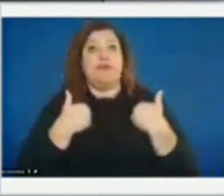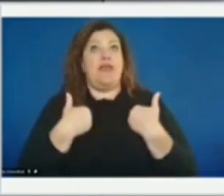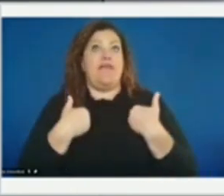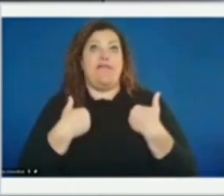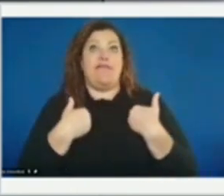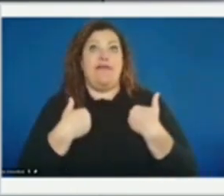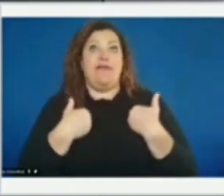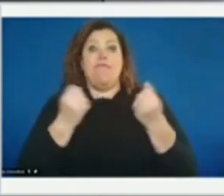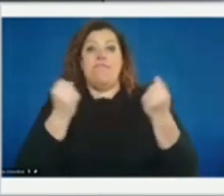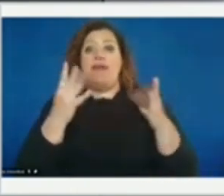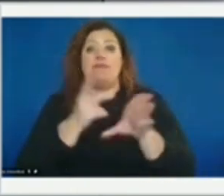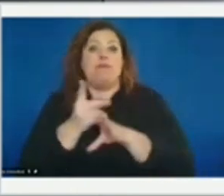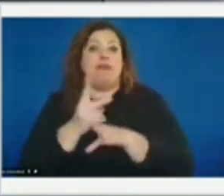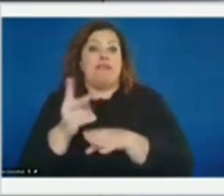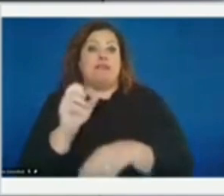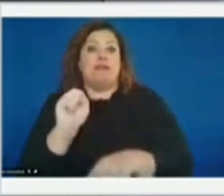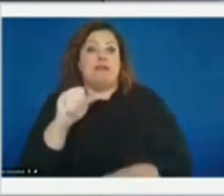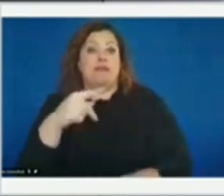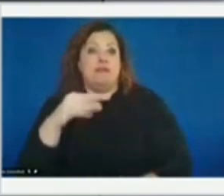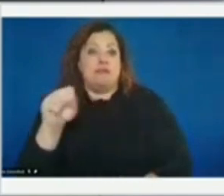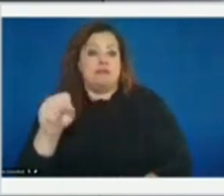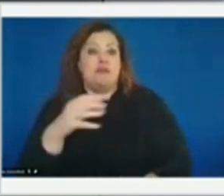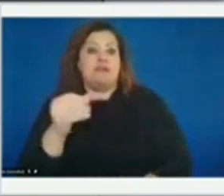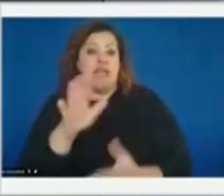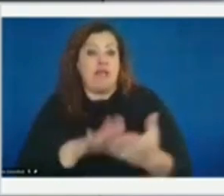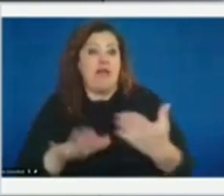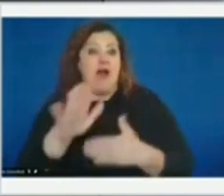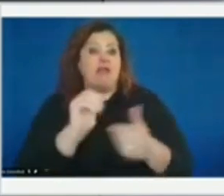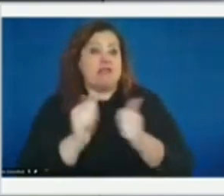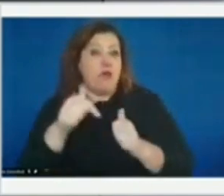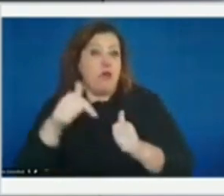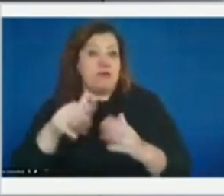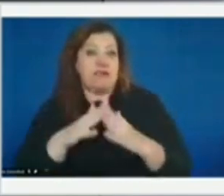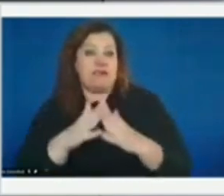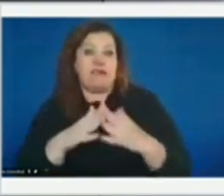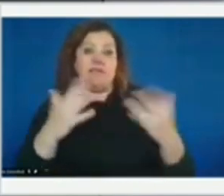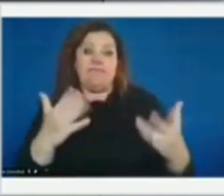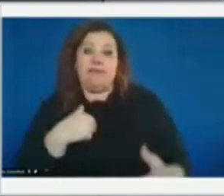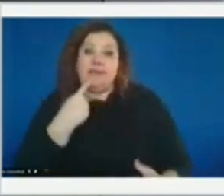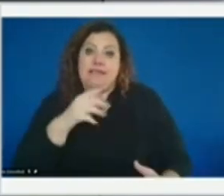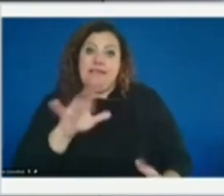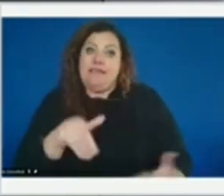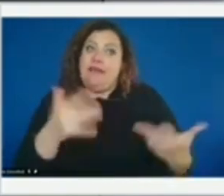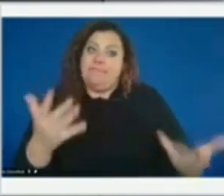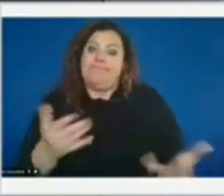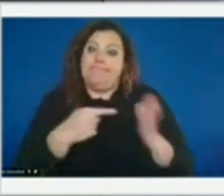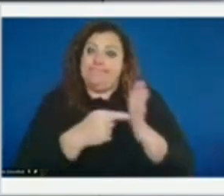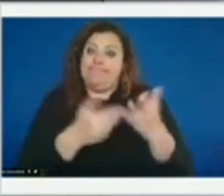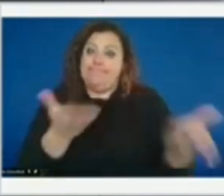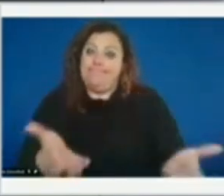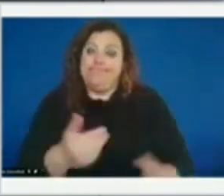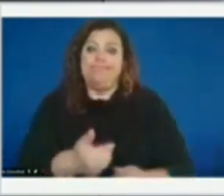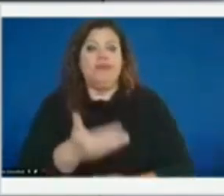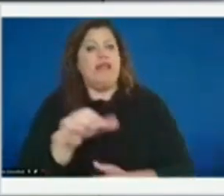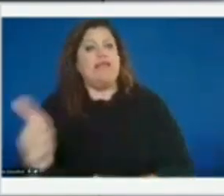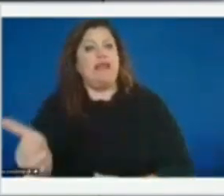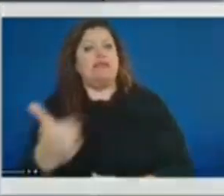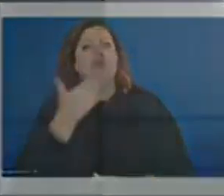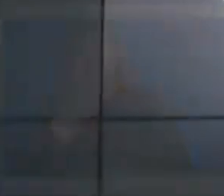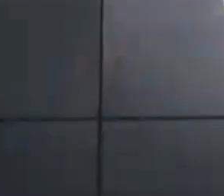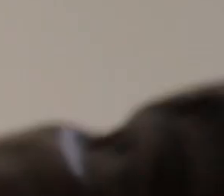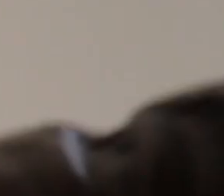professional sports and collegiate sports here in this city, and hey, this is where we are. So, anything else? Thank you all for being here.